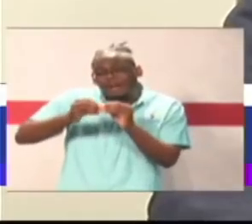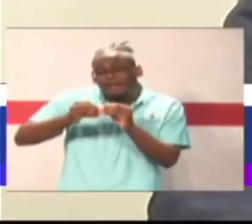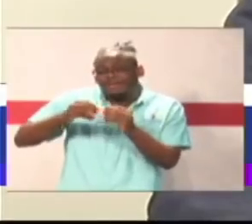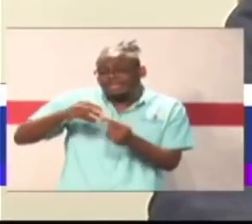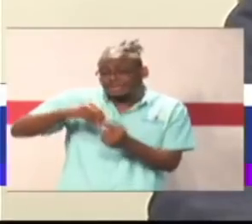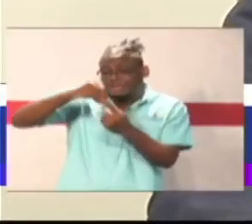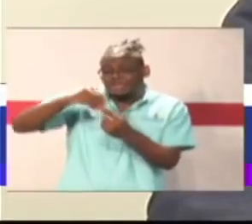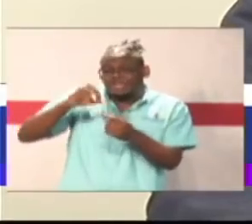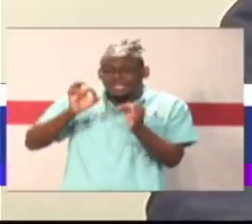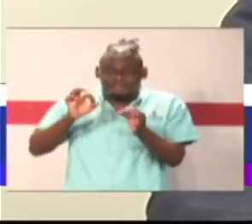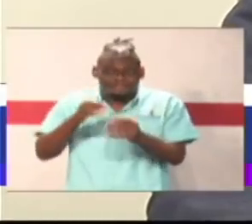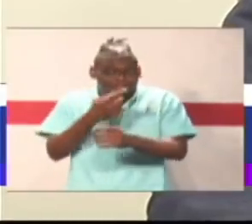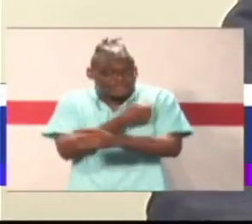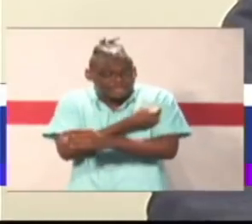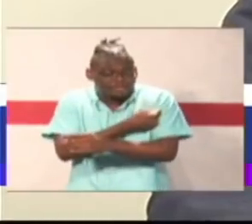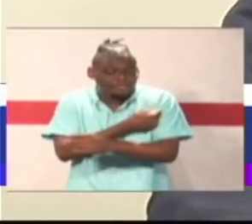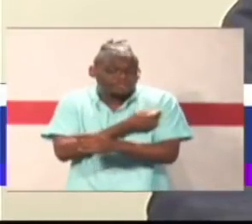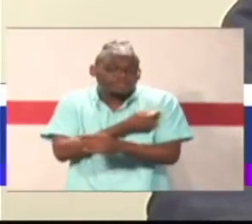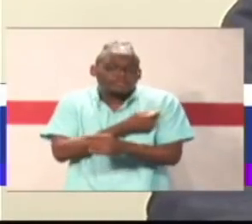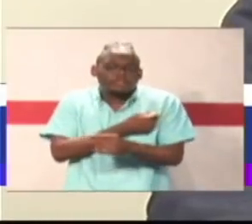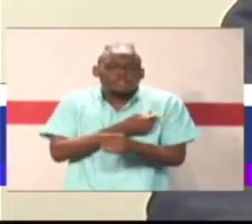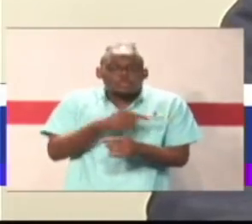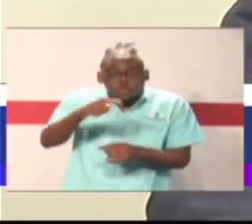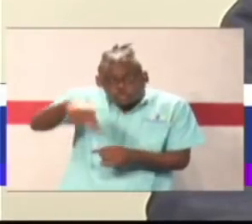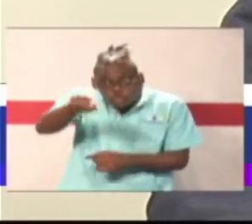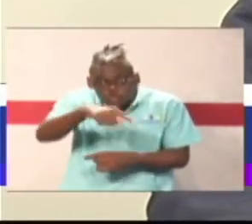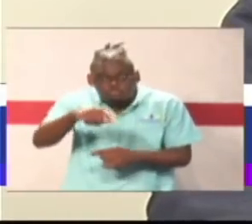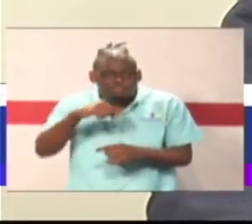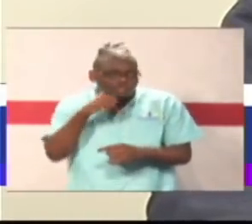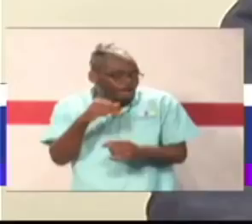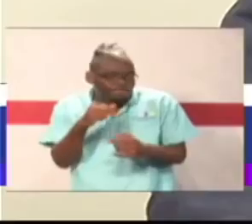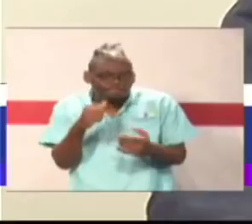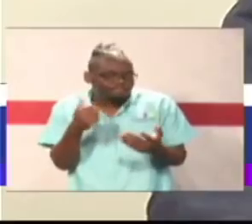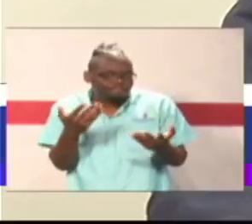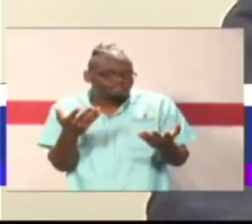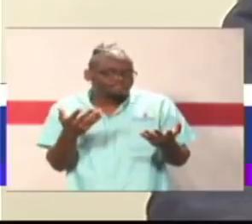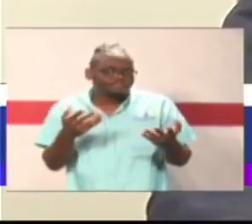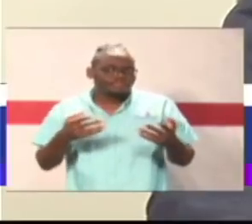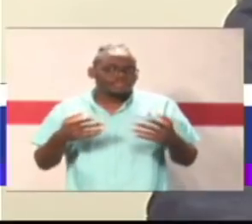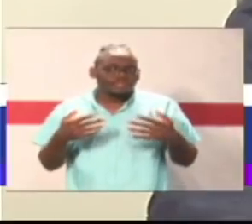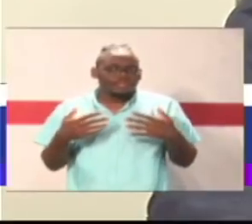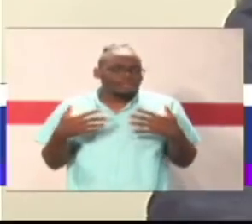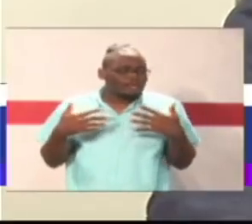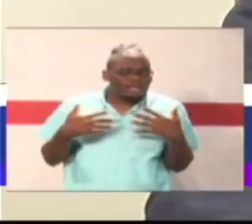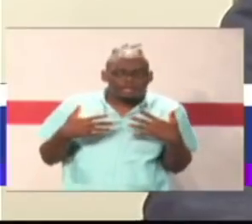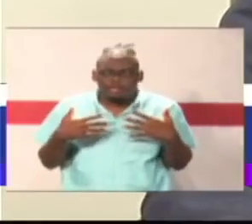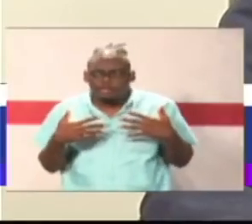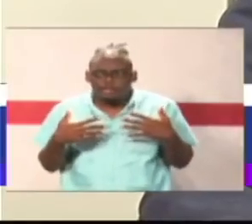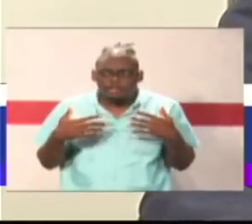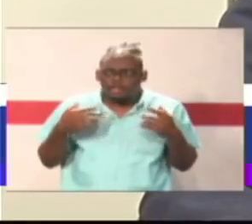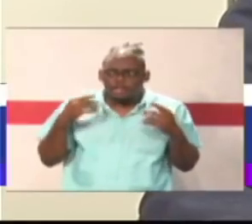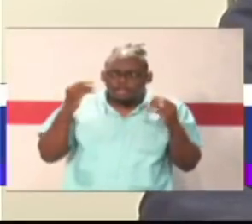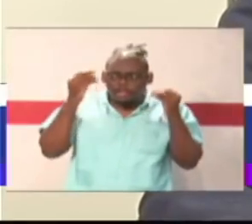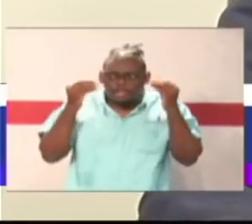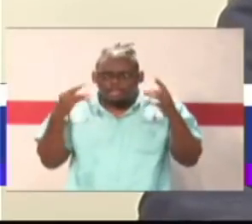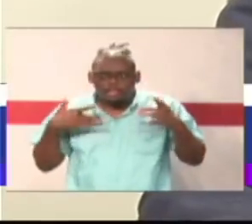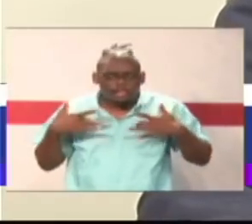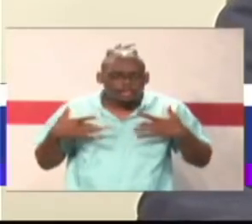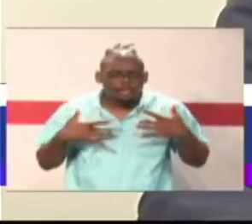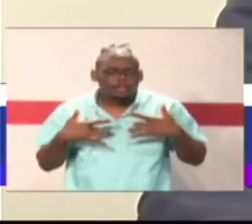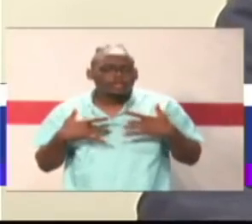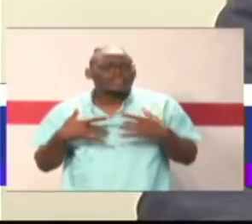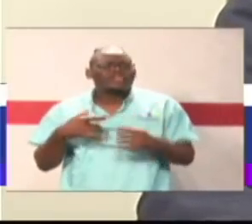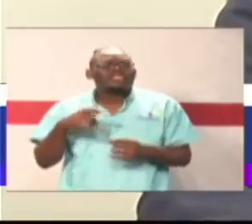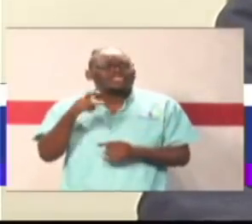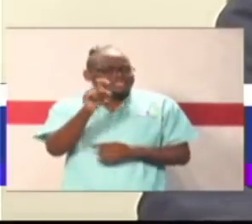not get numb to these persons who are dying. These are real people with real families. And at the